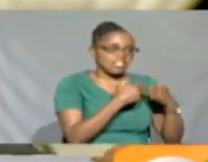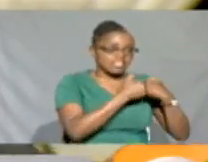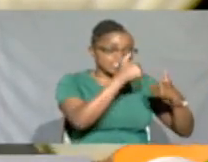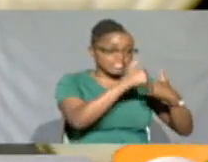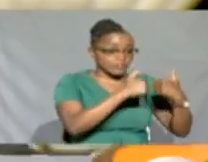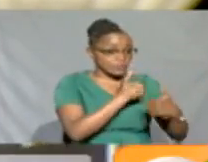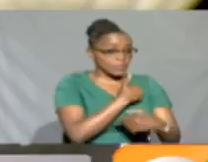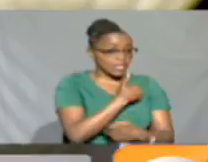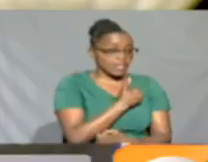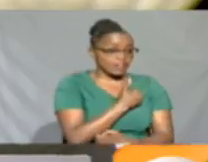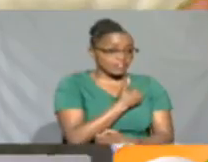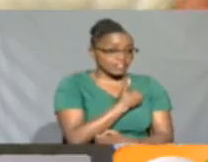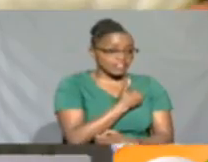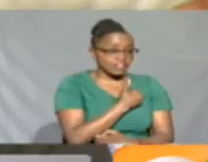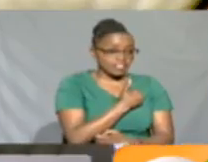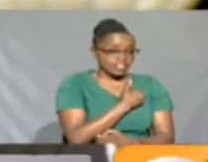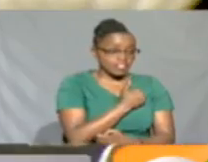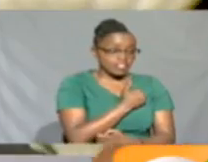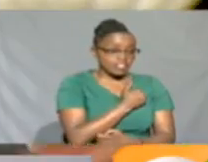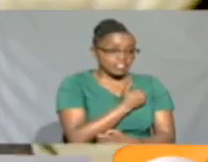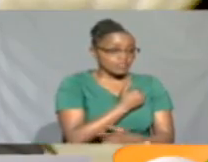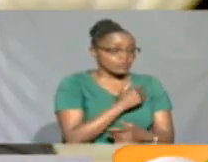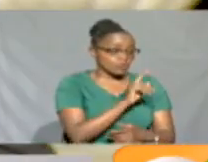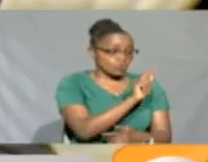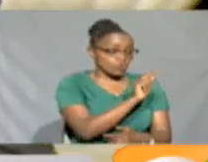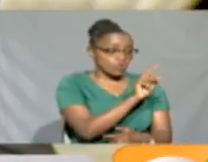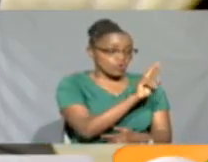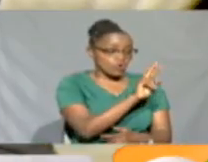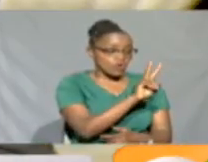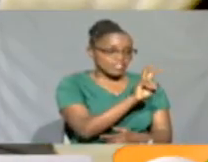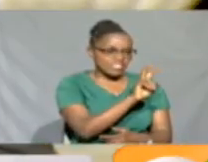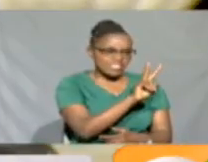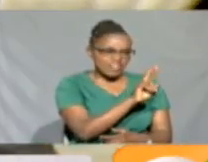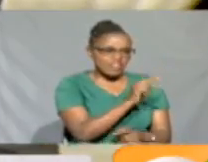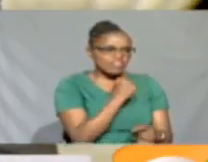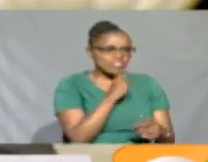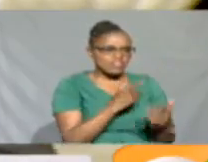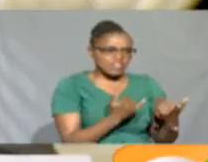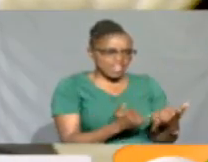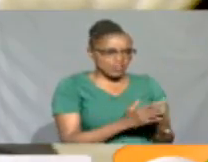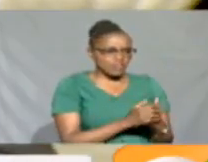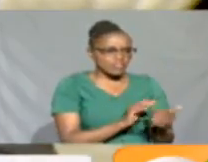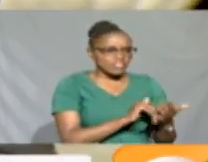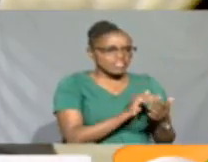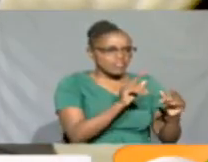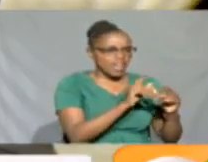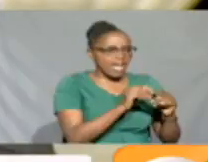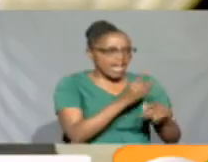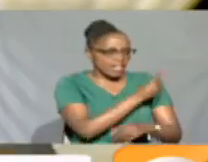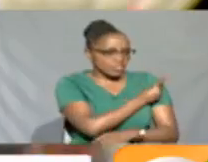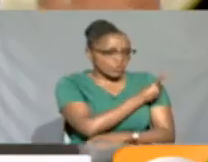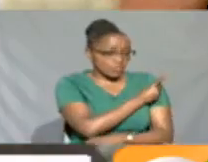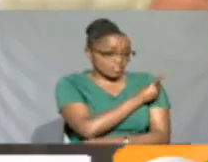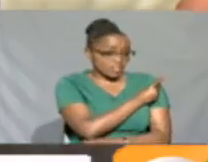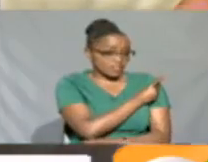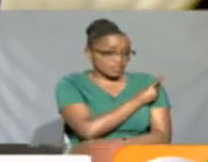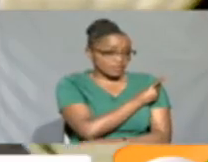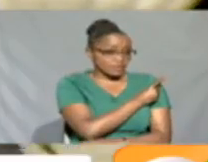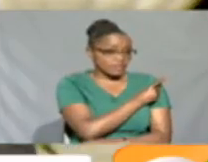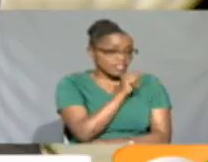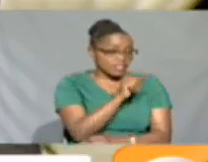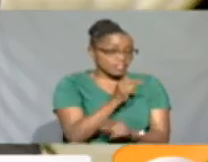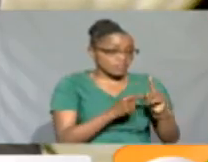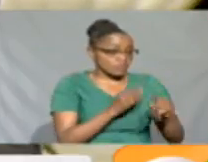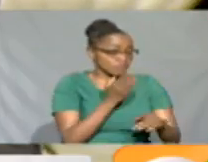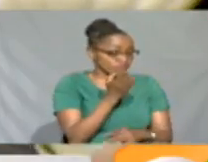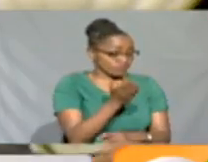that we face. You, Trevor, yourself said that it takes 10 hours to see a doctor. And that coming from